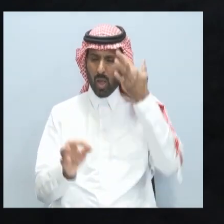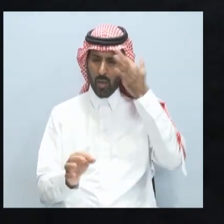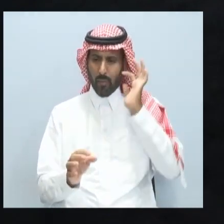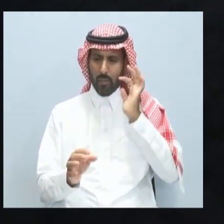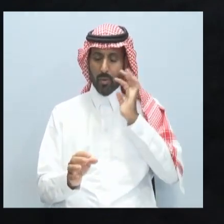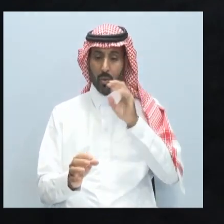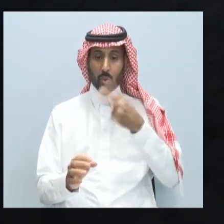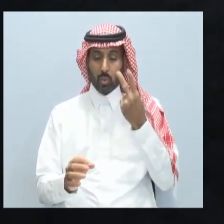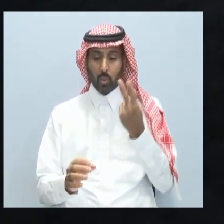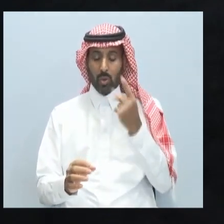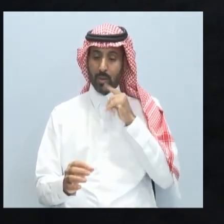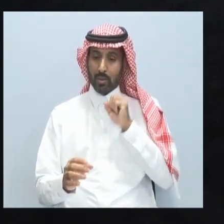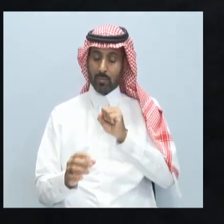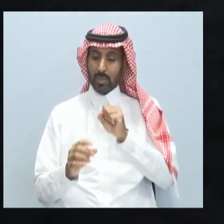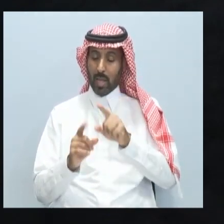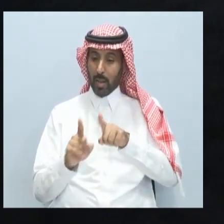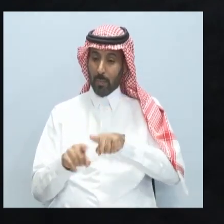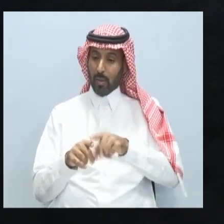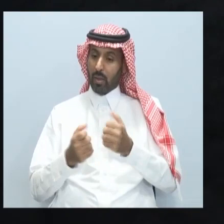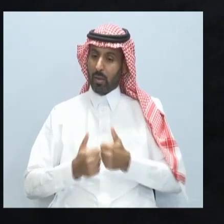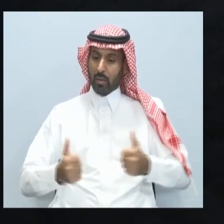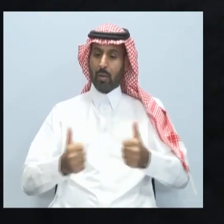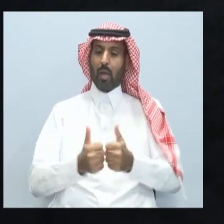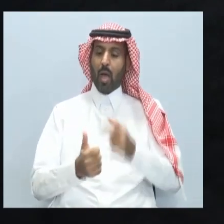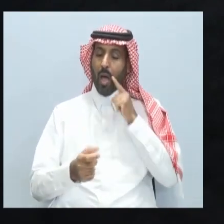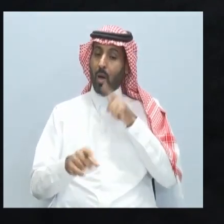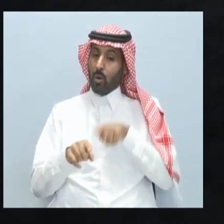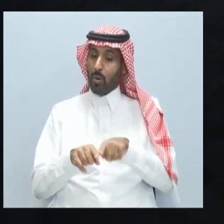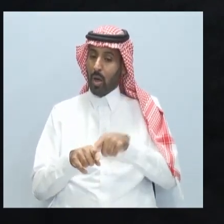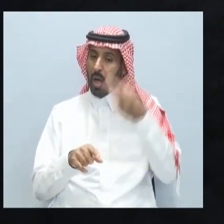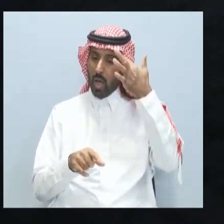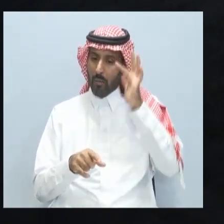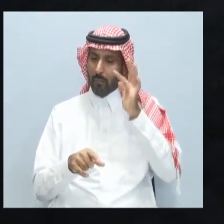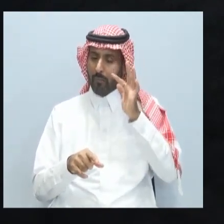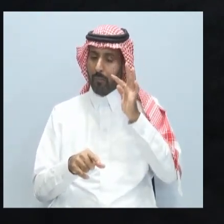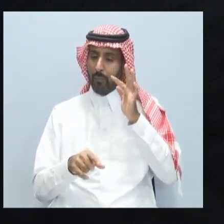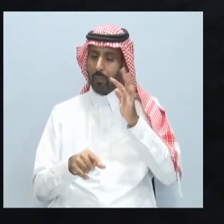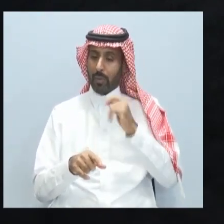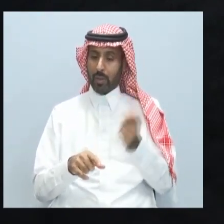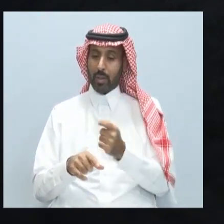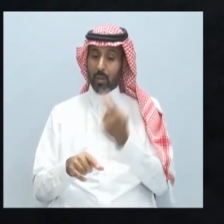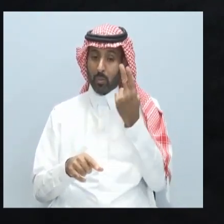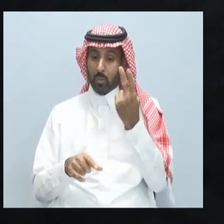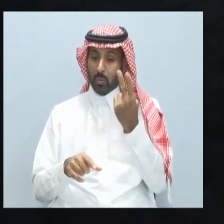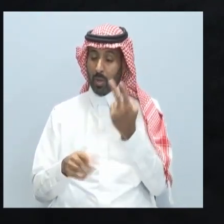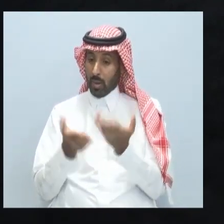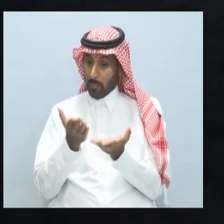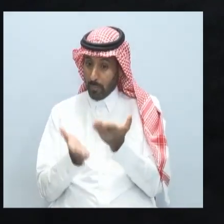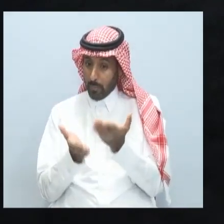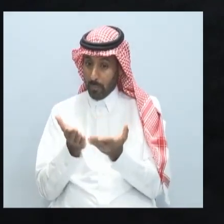two special people. They can be family members, they can be your friends. But just remember that you have to